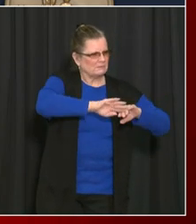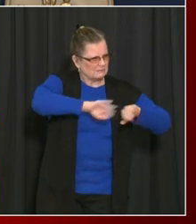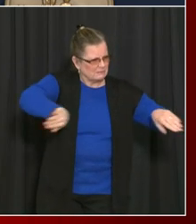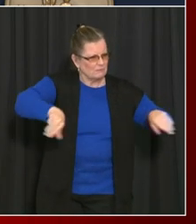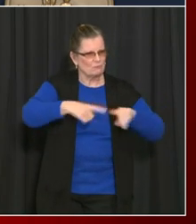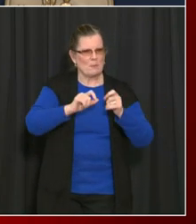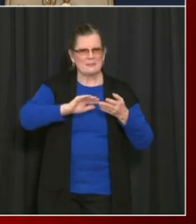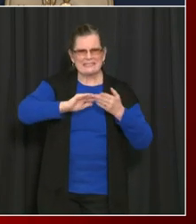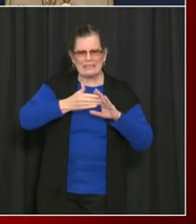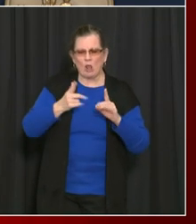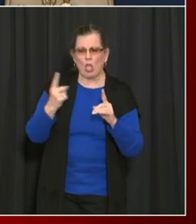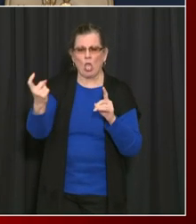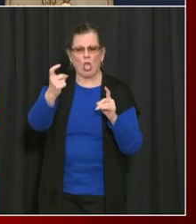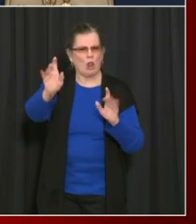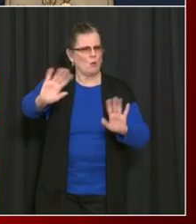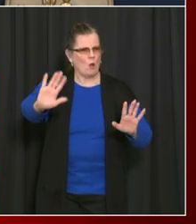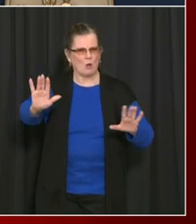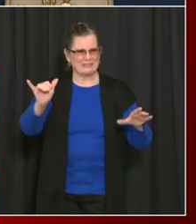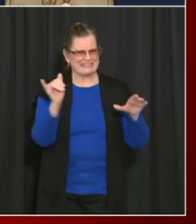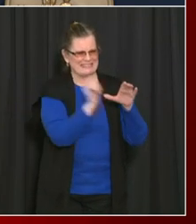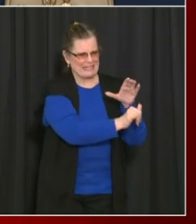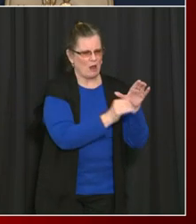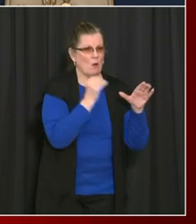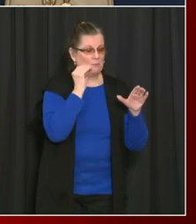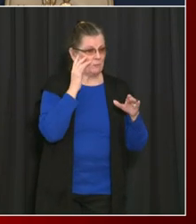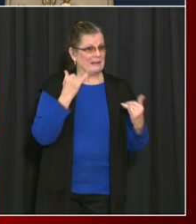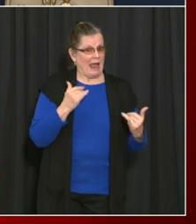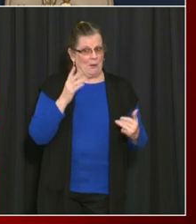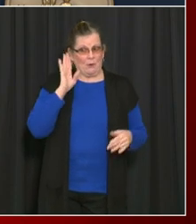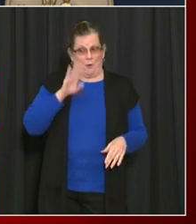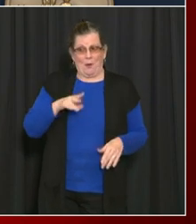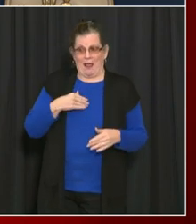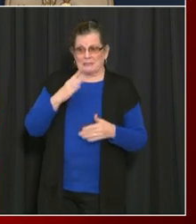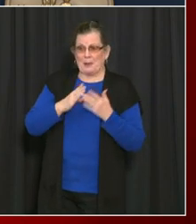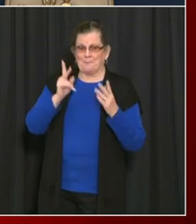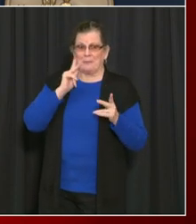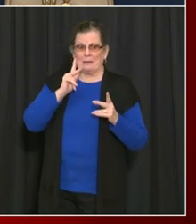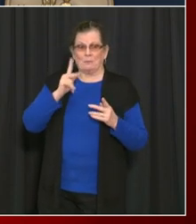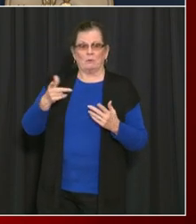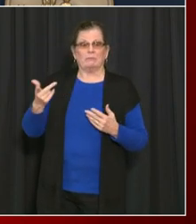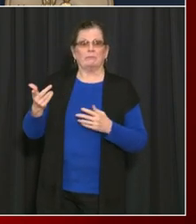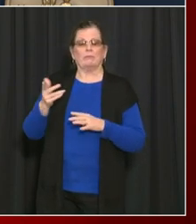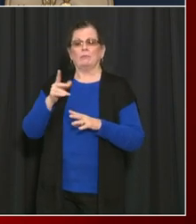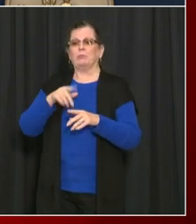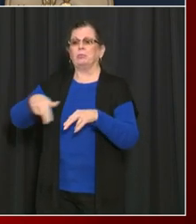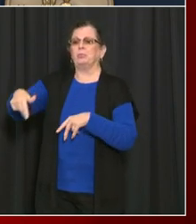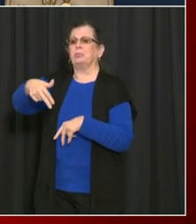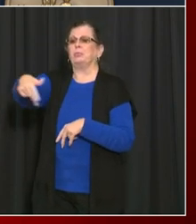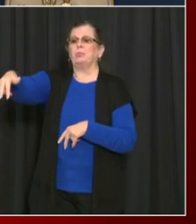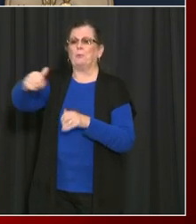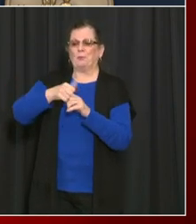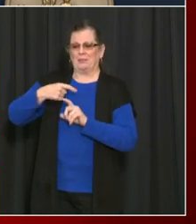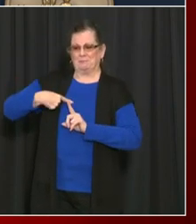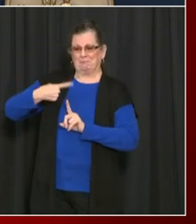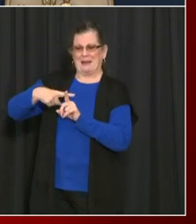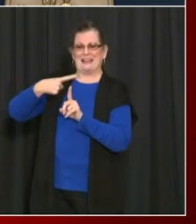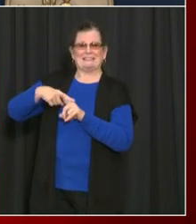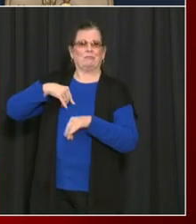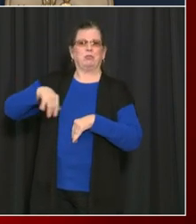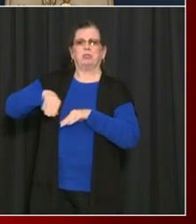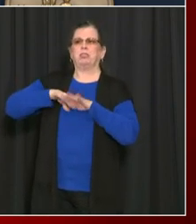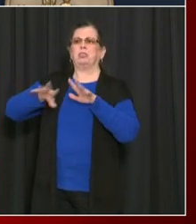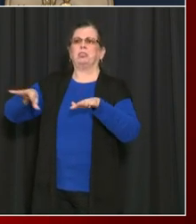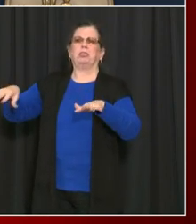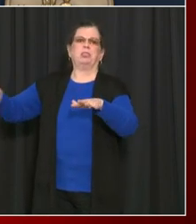how we do that, and we know that more people will be moving around, and we want to emphasize to everyone, if you